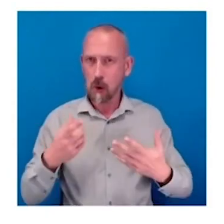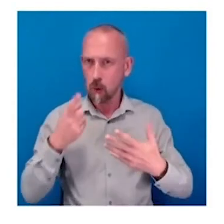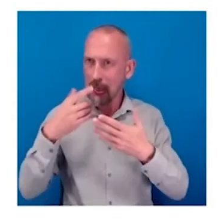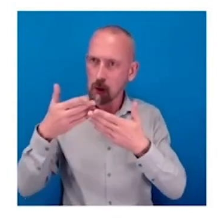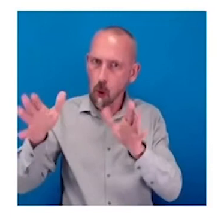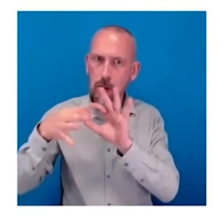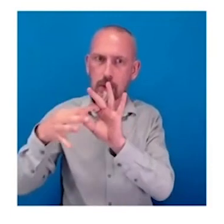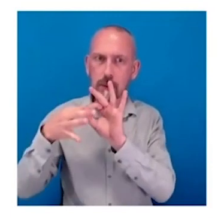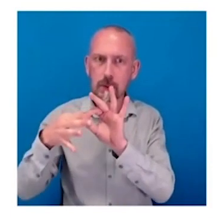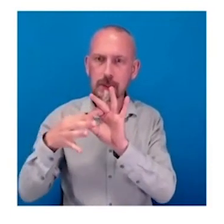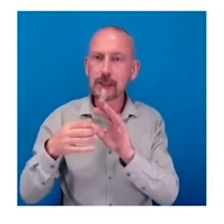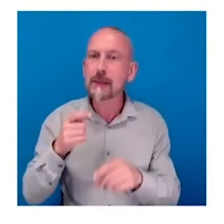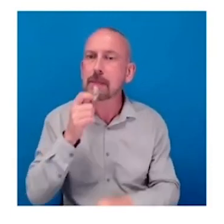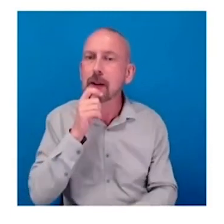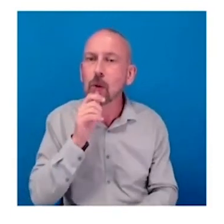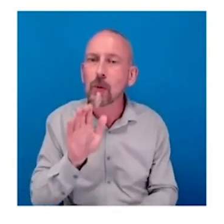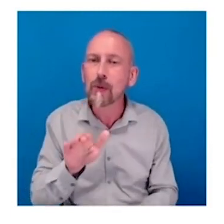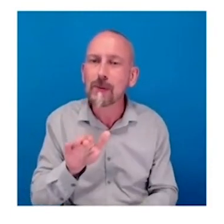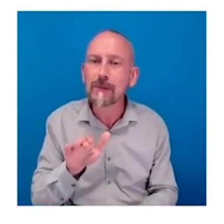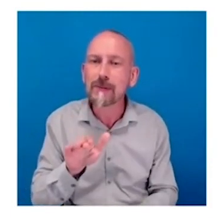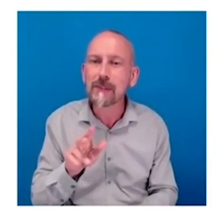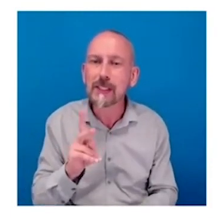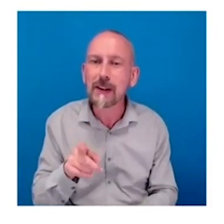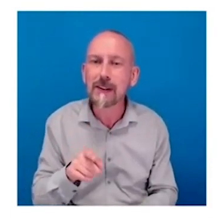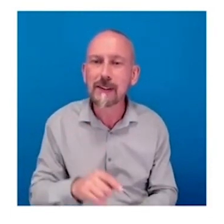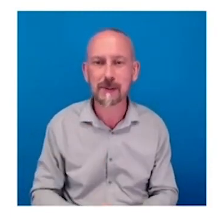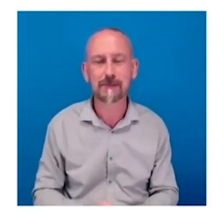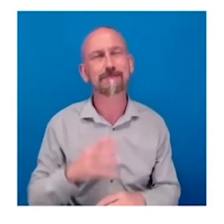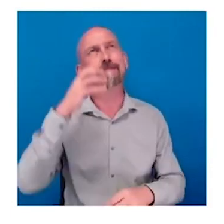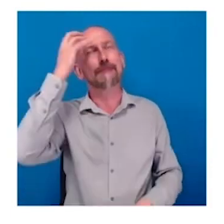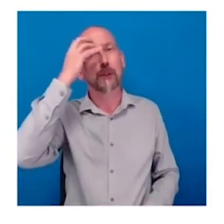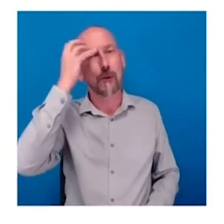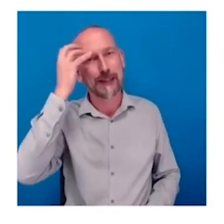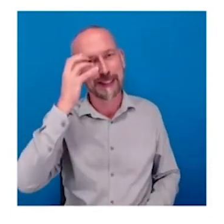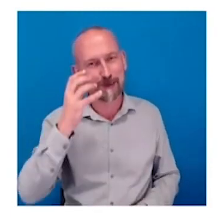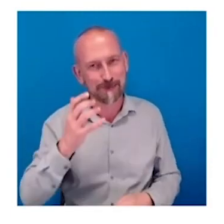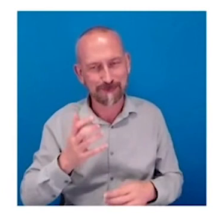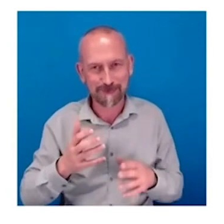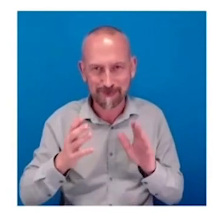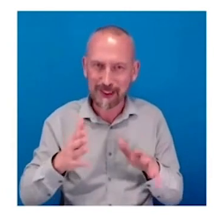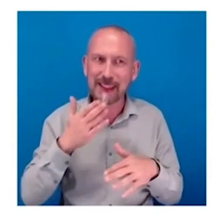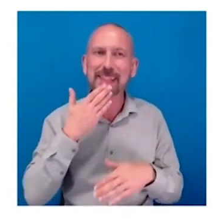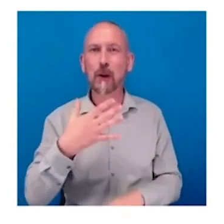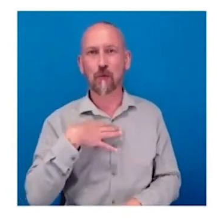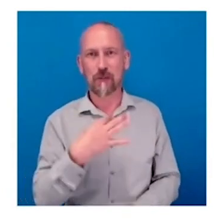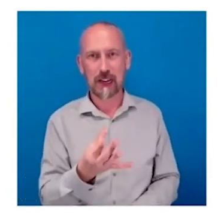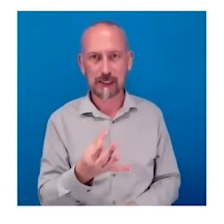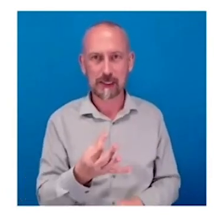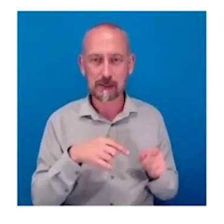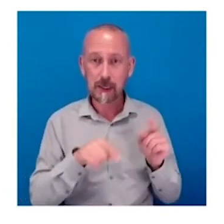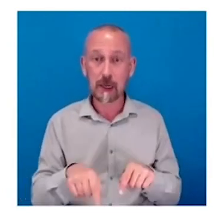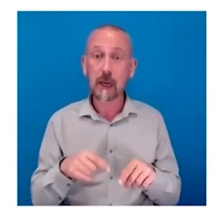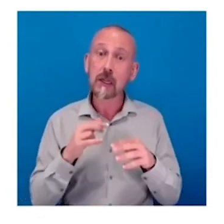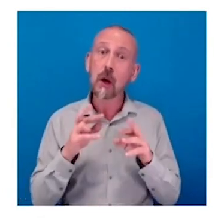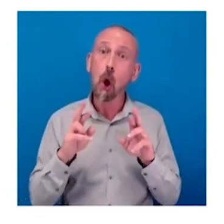can you turn on the microphone, please? Darn. Thank you for having me. Hopefully we can design something where as soon as we